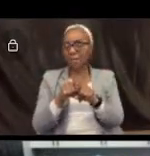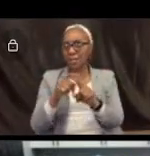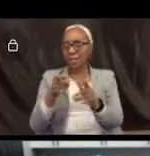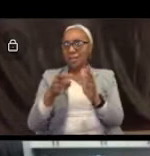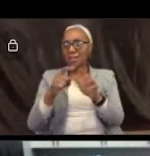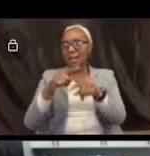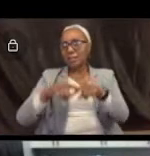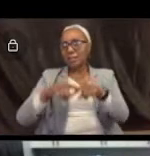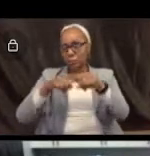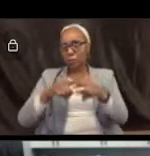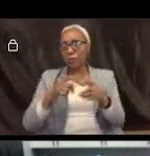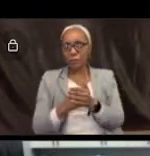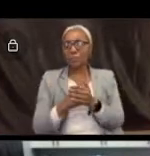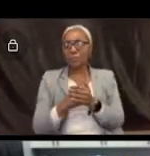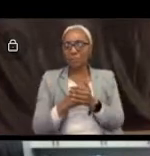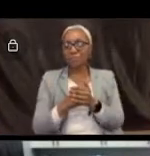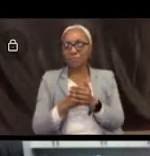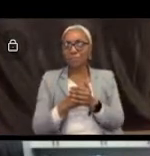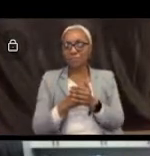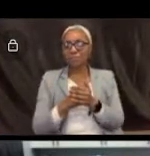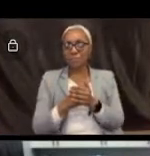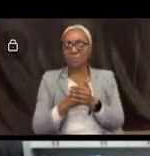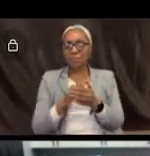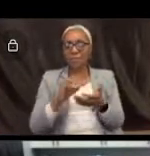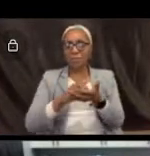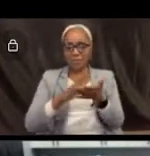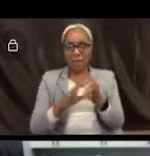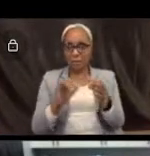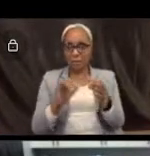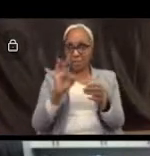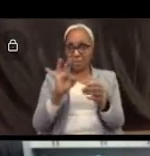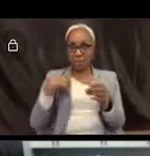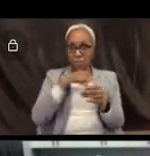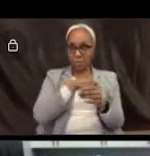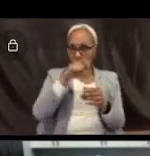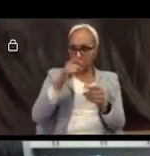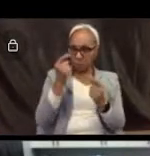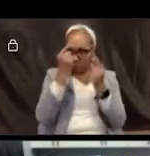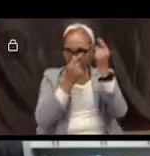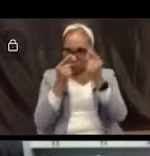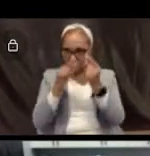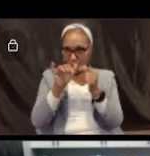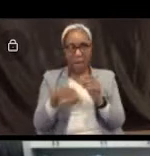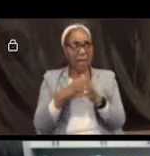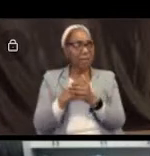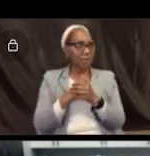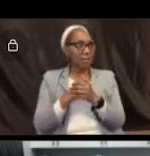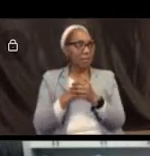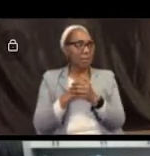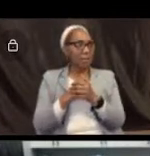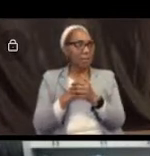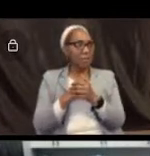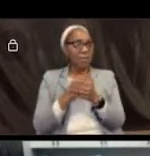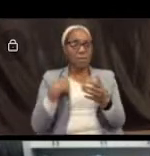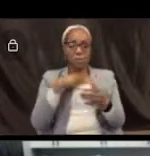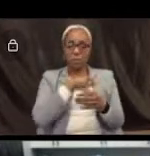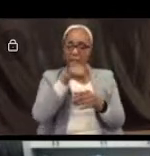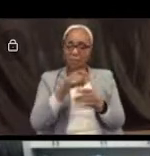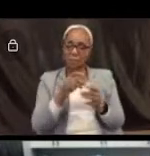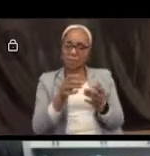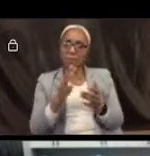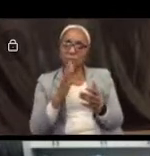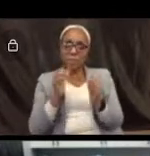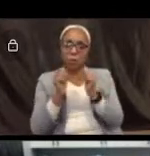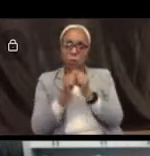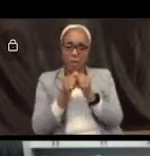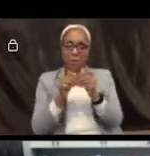were put on there. If they are to be considered, that we have to speak with the applicant. It cannot